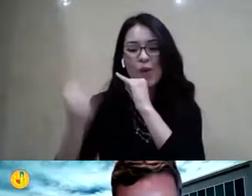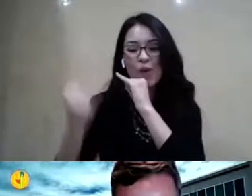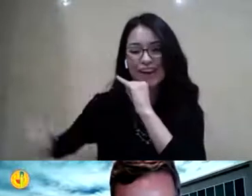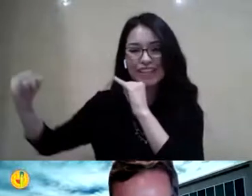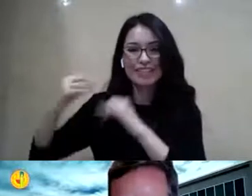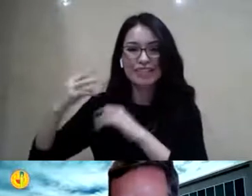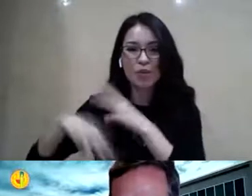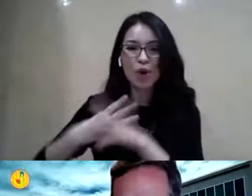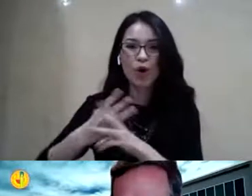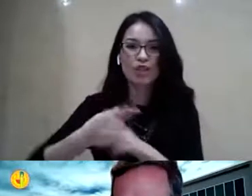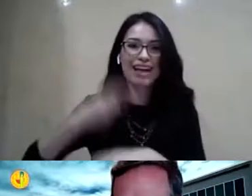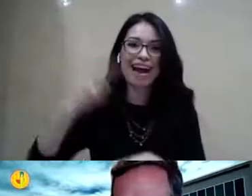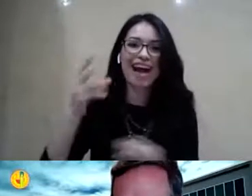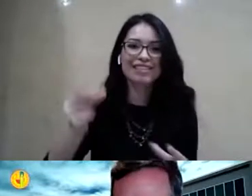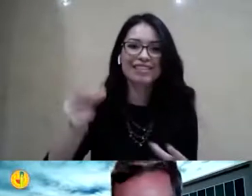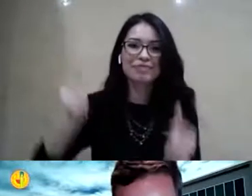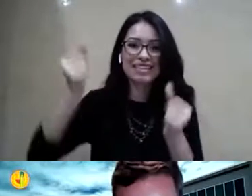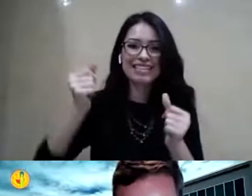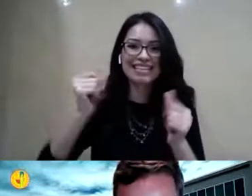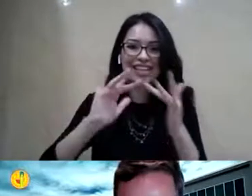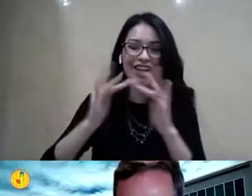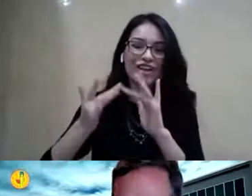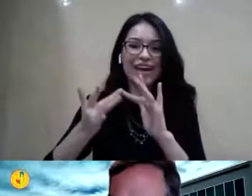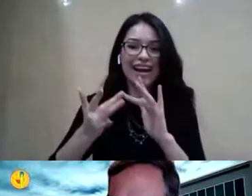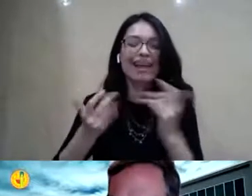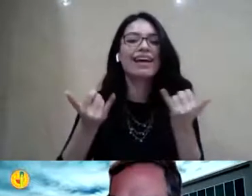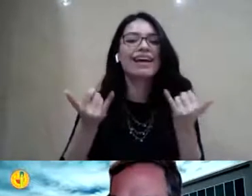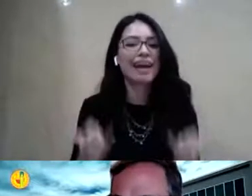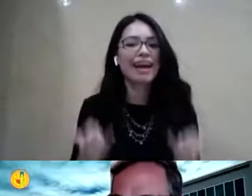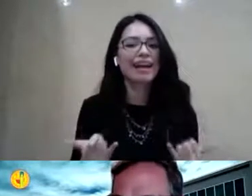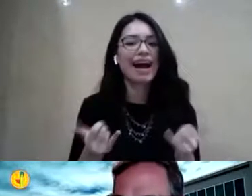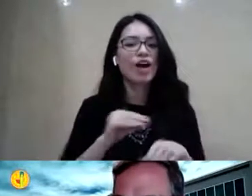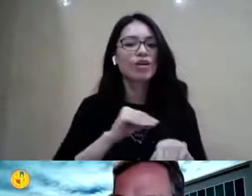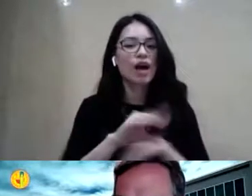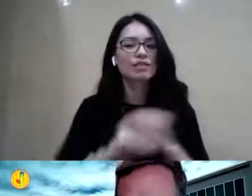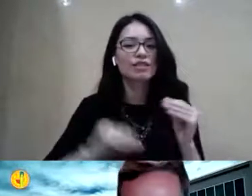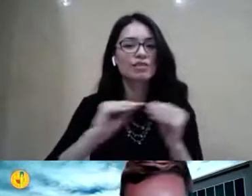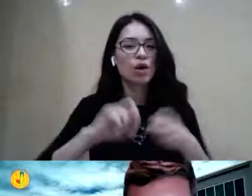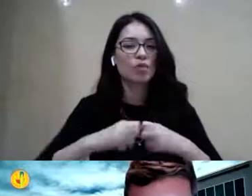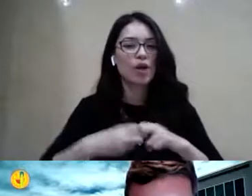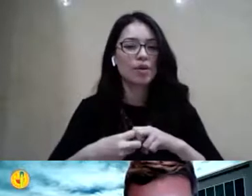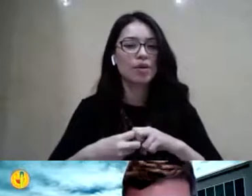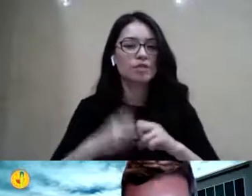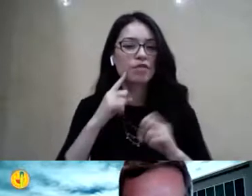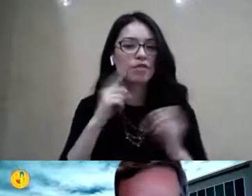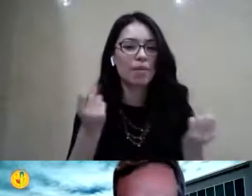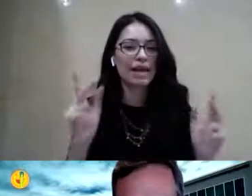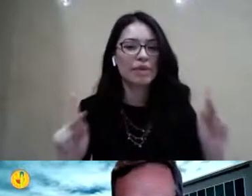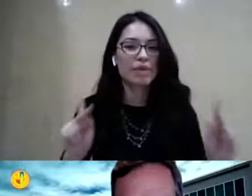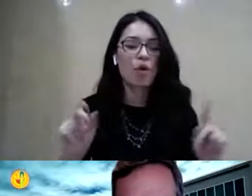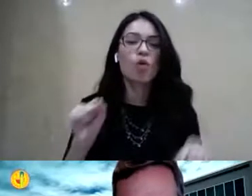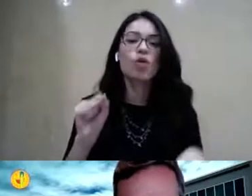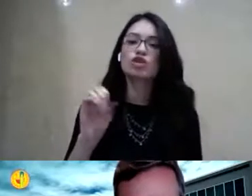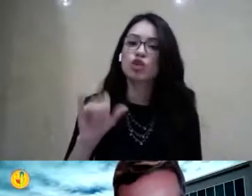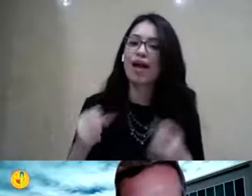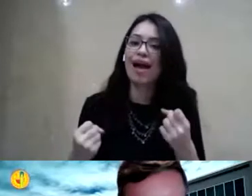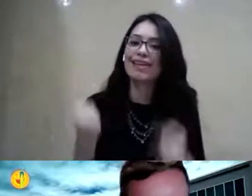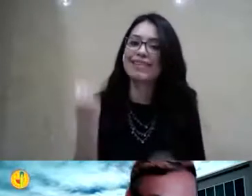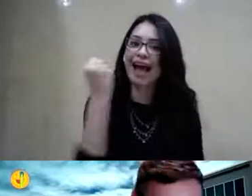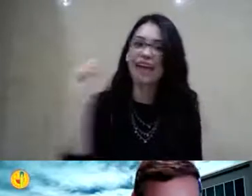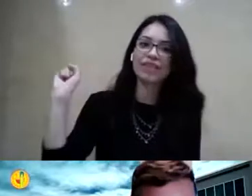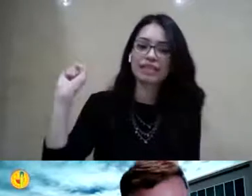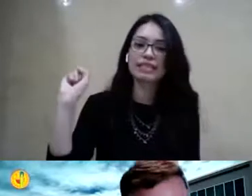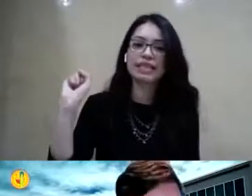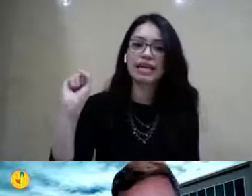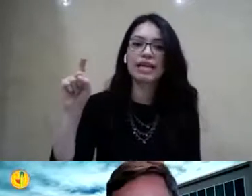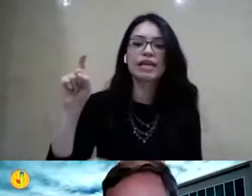and unfortunately, we've created haves and have-nots, and that cannot continue to be the case. So our advocacy has to be at the city, county, state